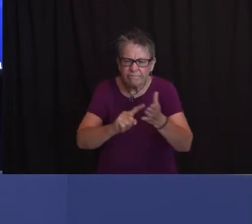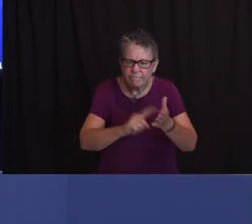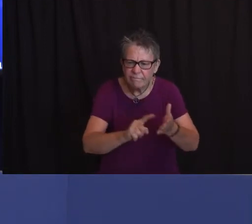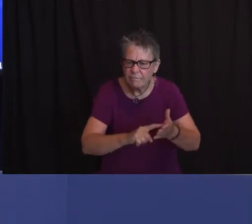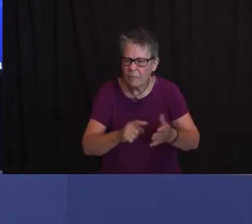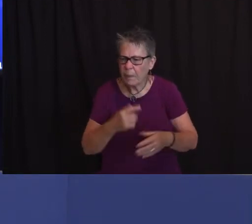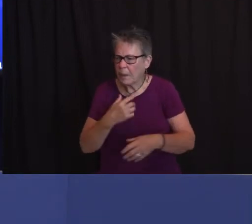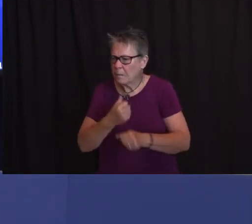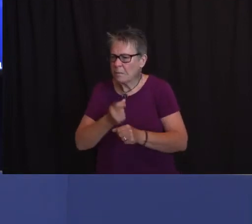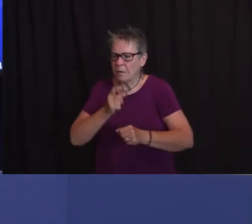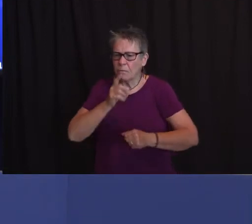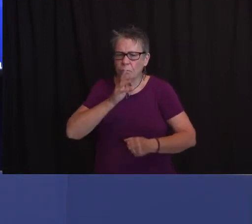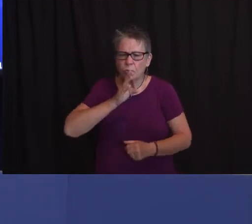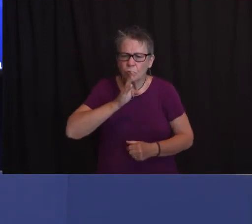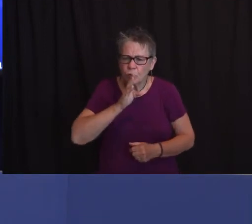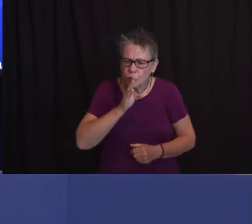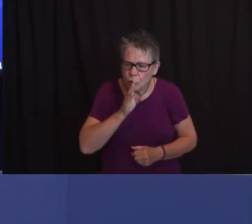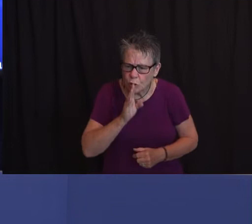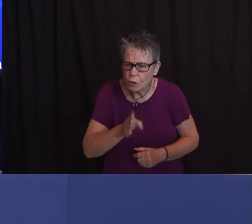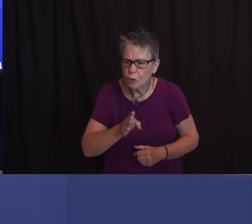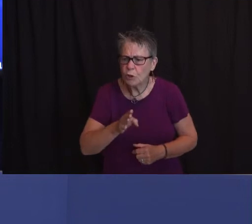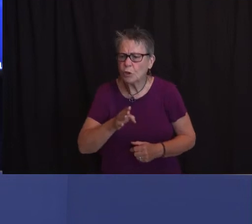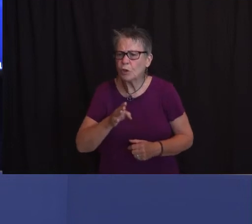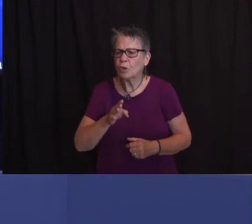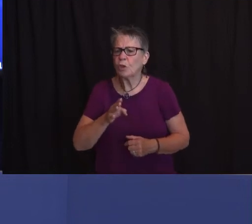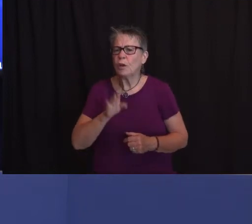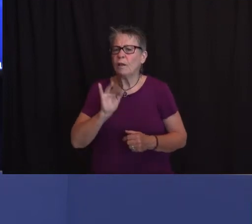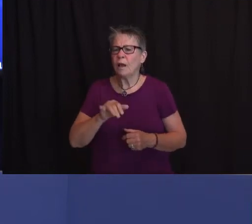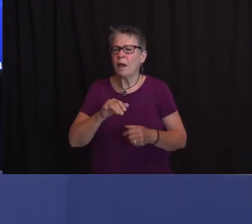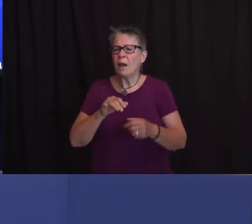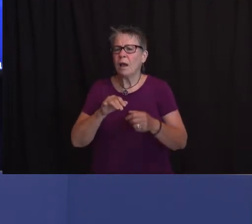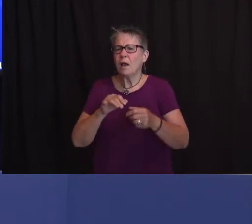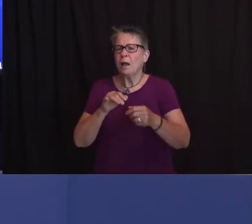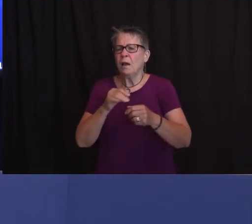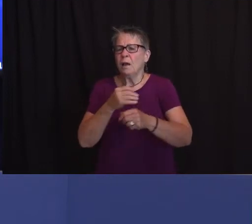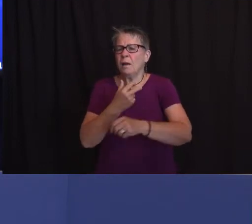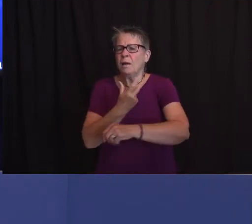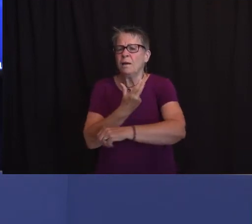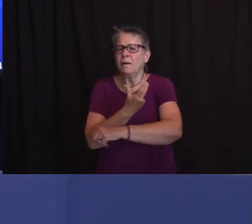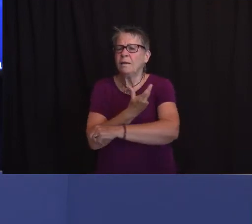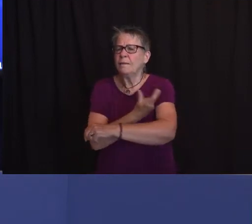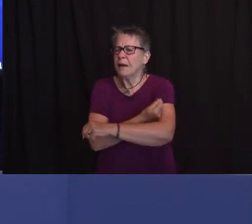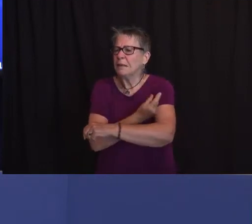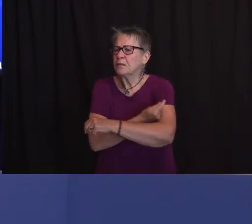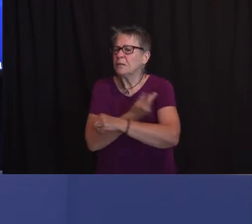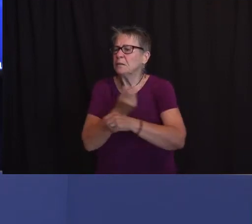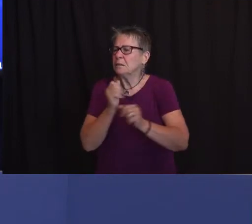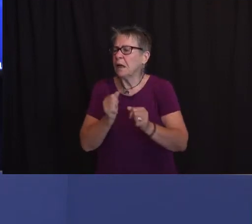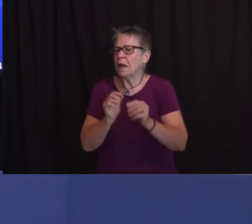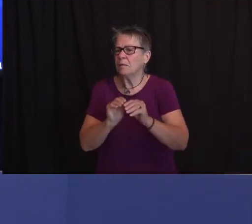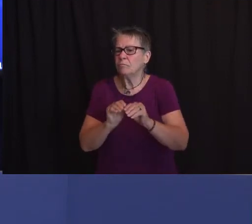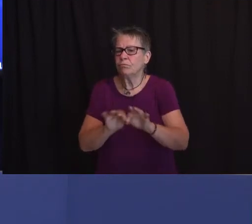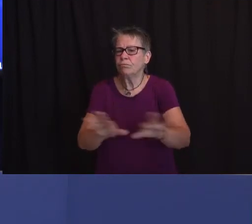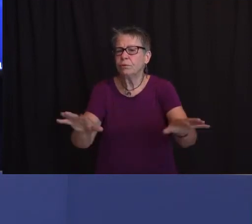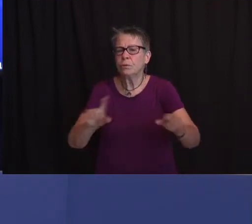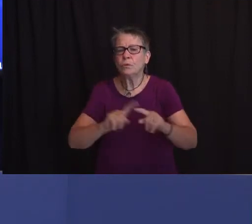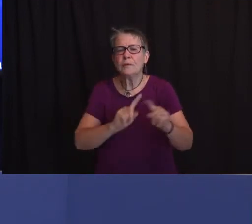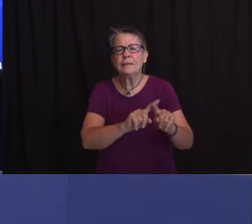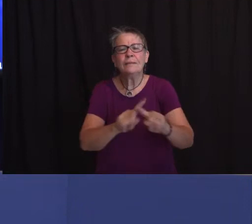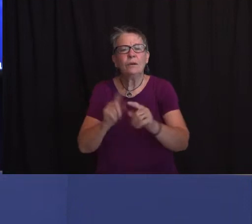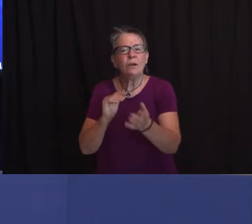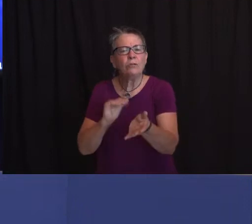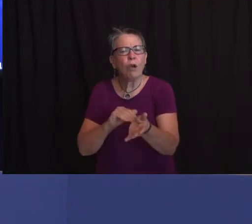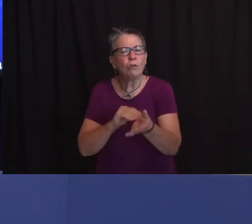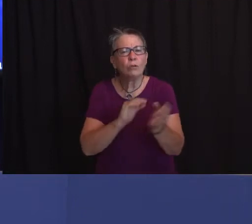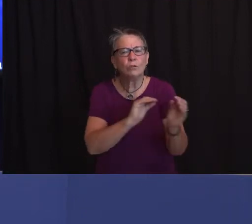primary care offices, FQHCs, where people have historically received their vaccines, including